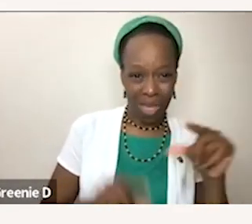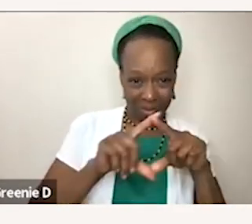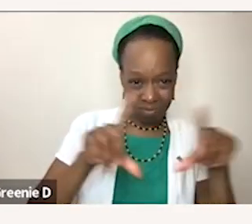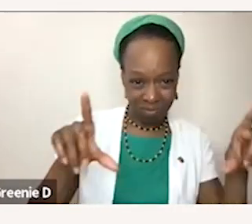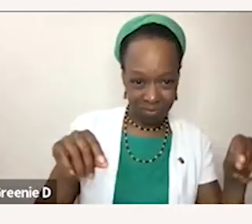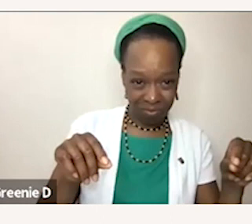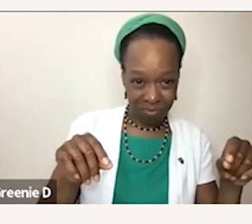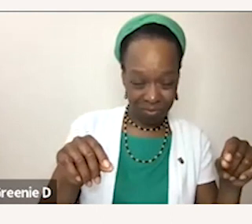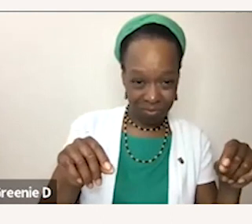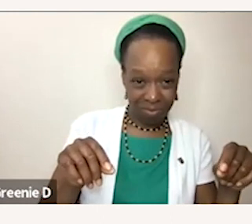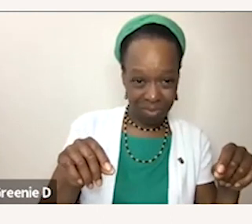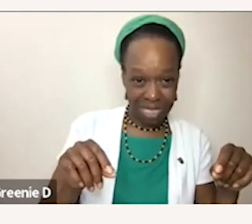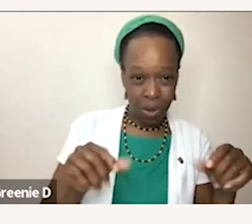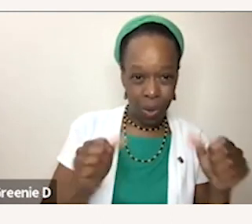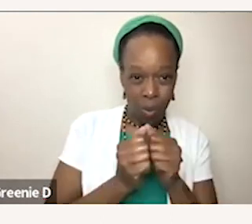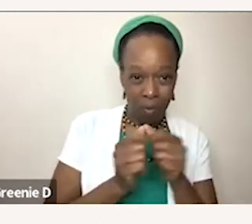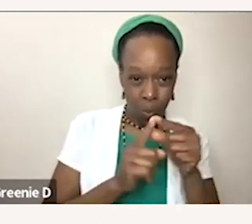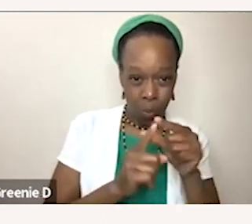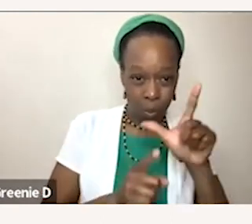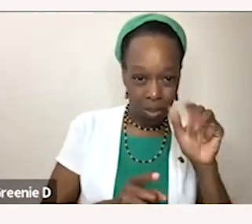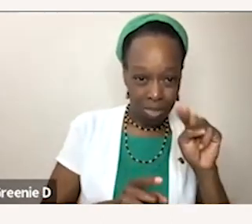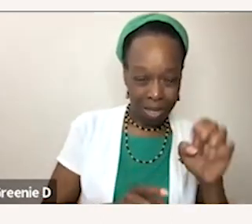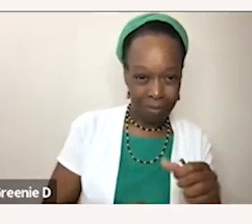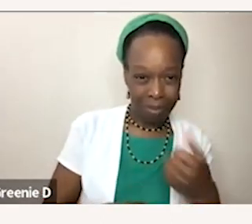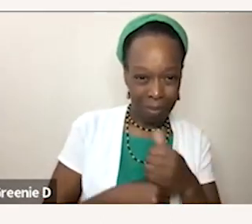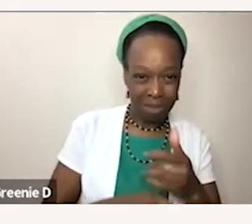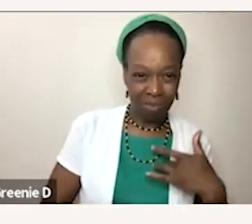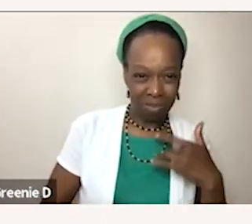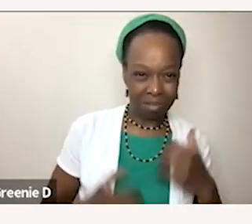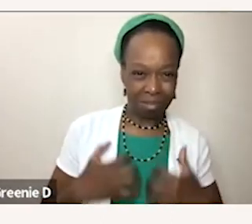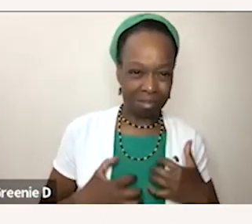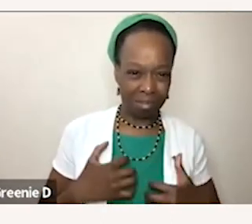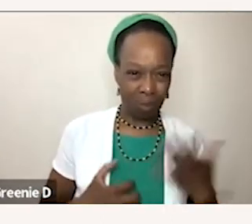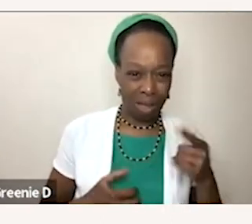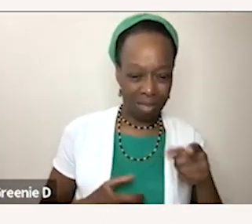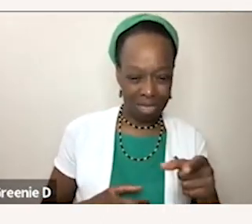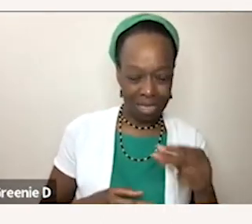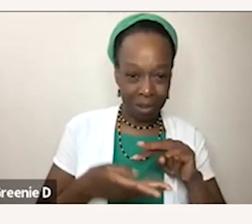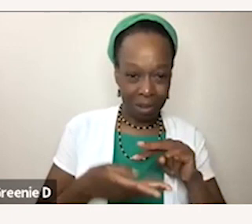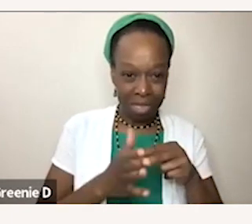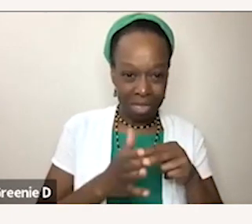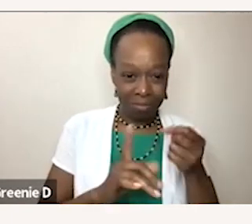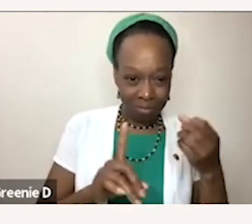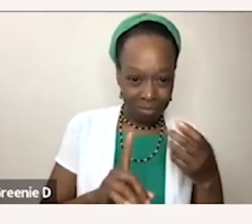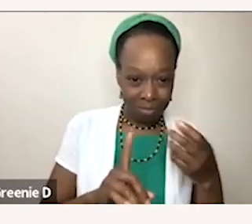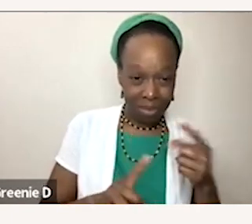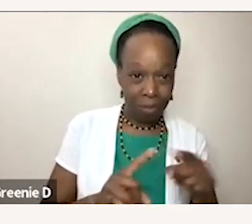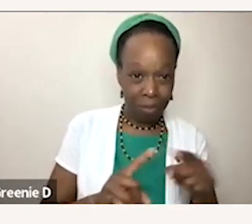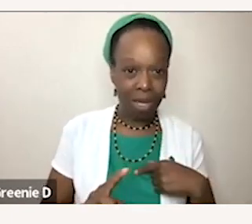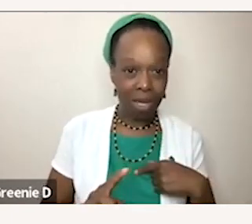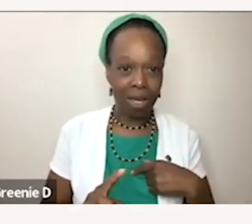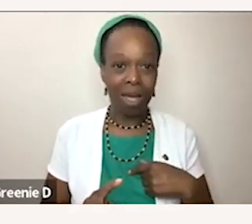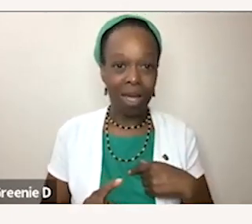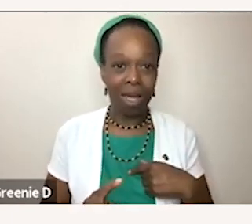me feel a certain way because this is what this language actually means. I felt mortified, right? Because in my mind, it clicked in that second.